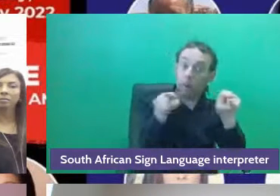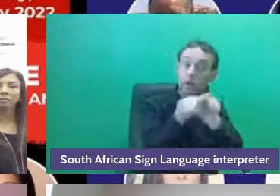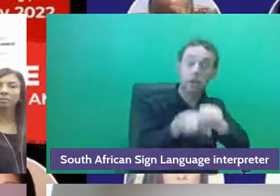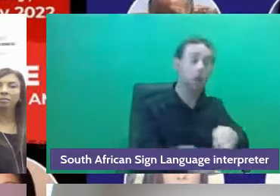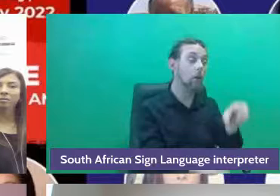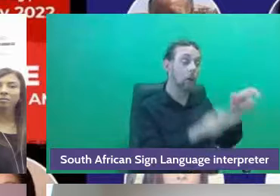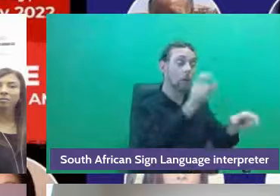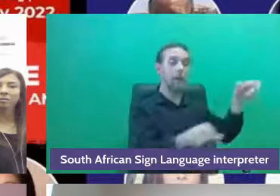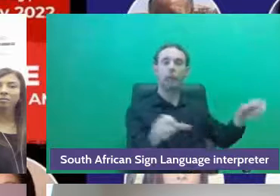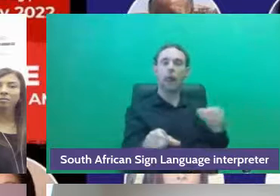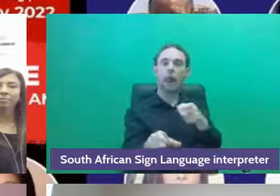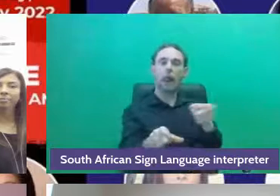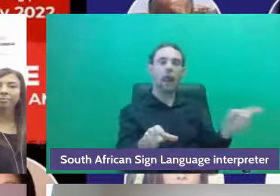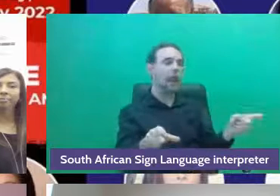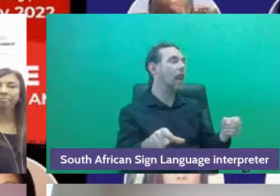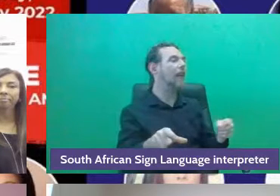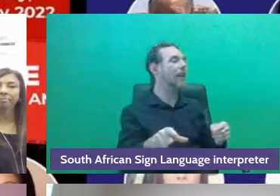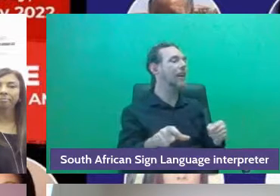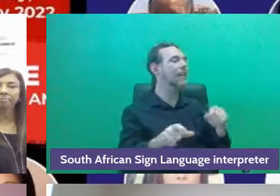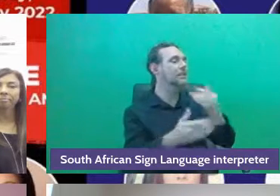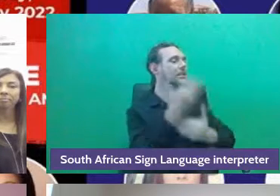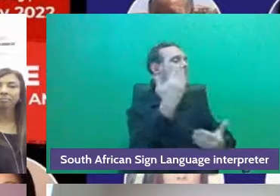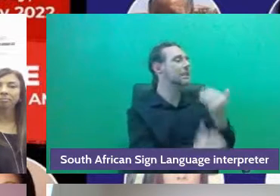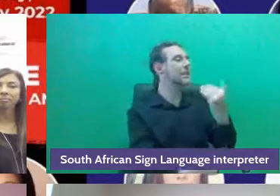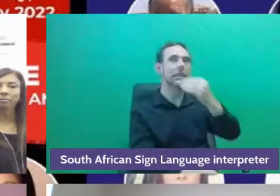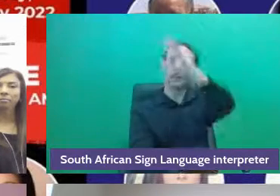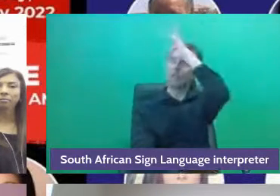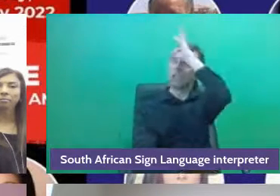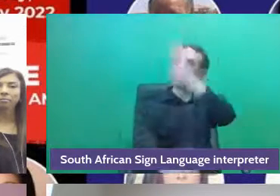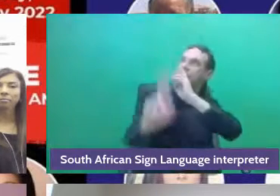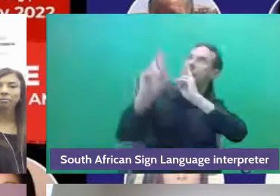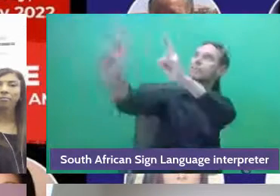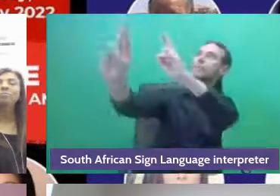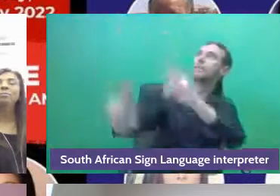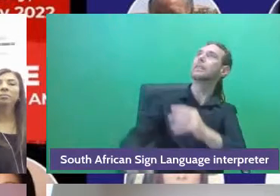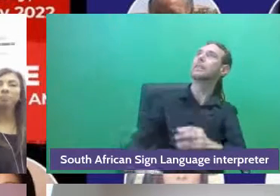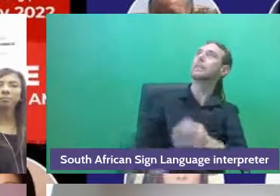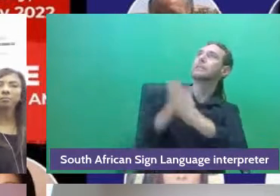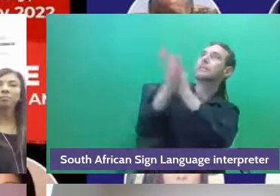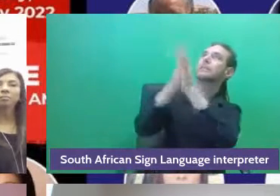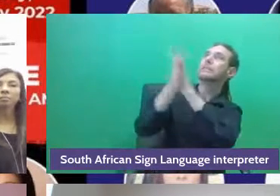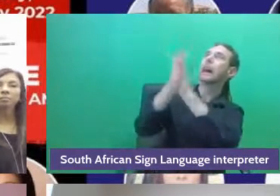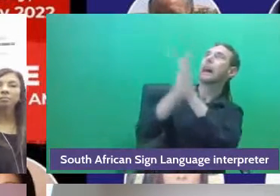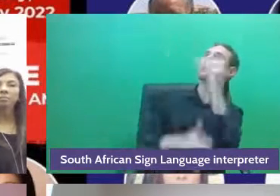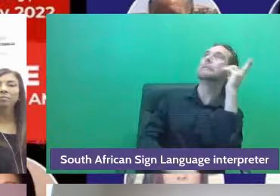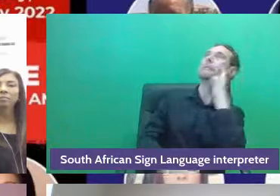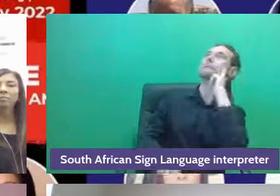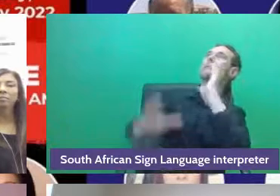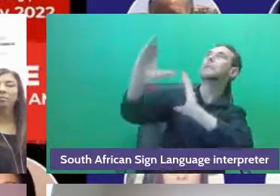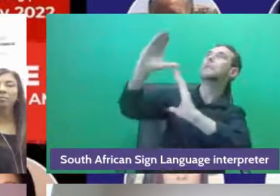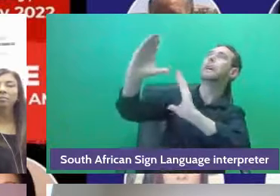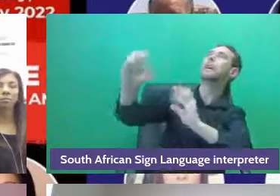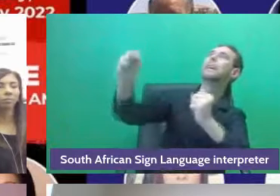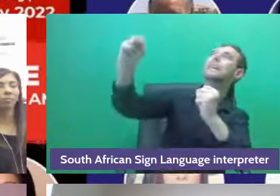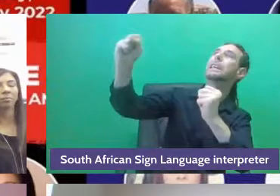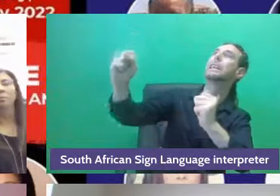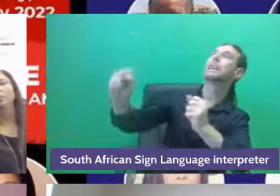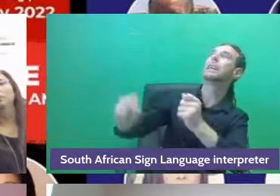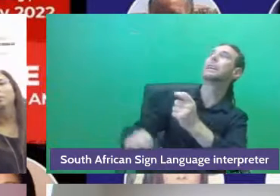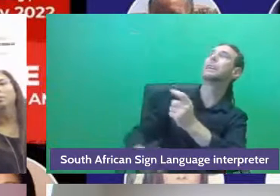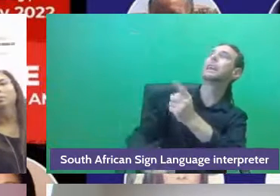cannot report at a police station because no one understands sign language, and then you are moved from pillar to post, or moved from one